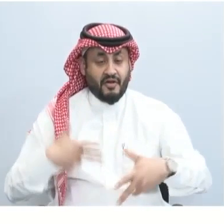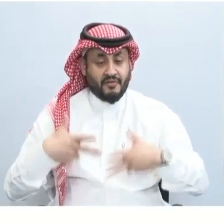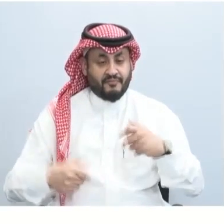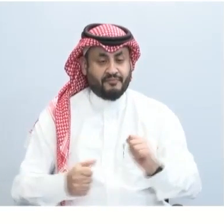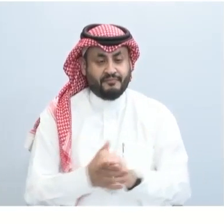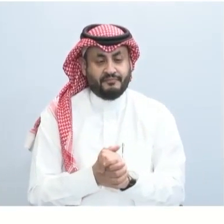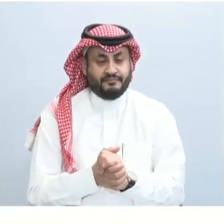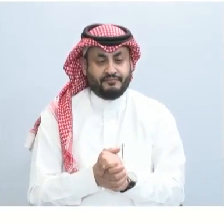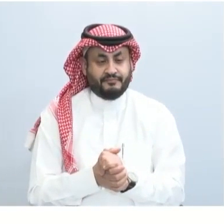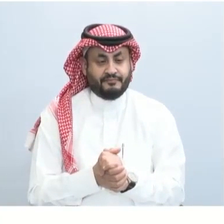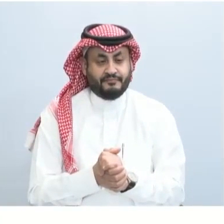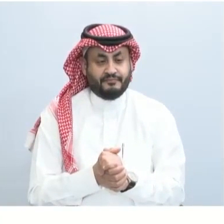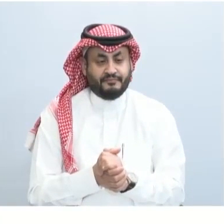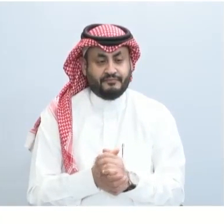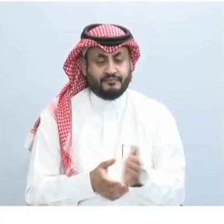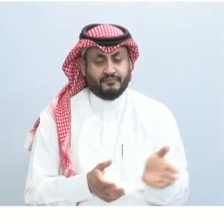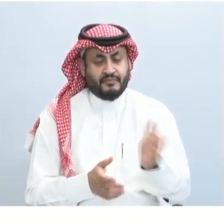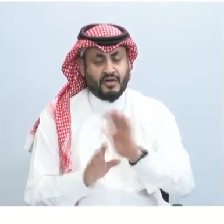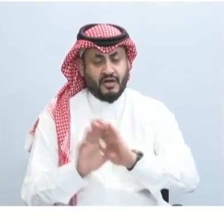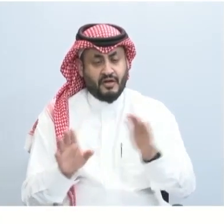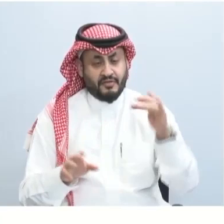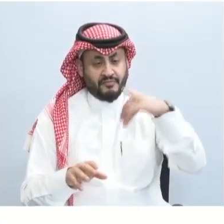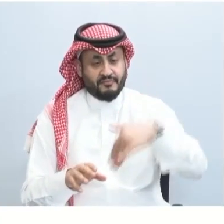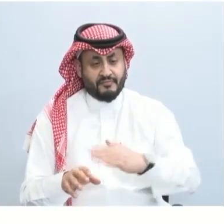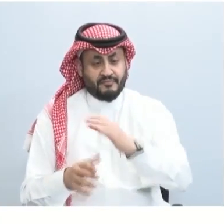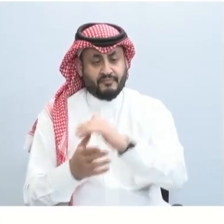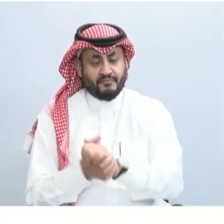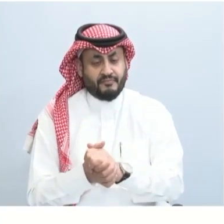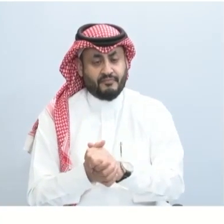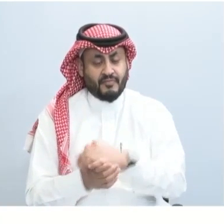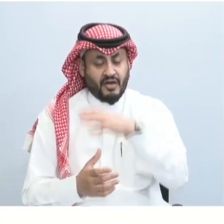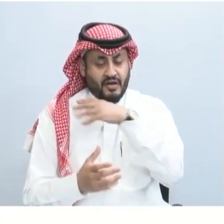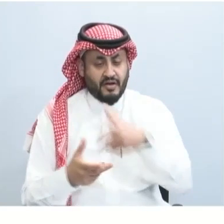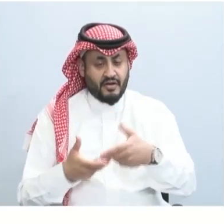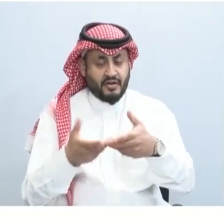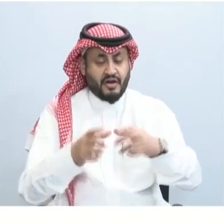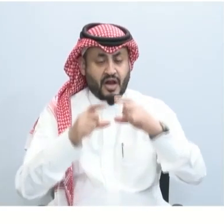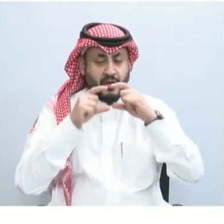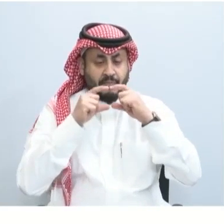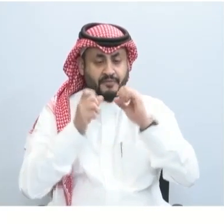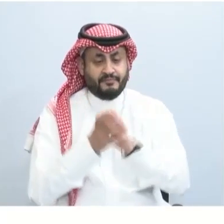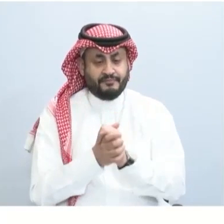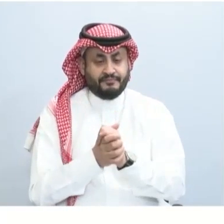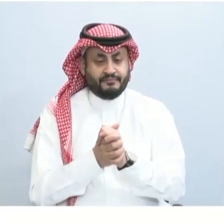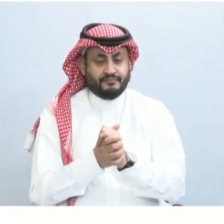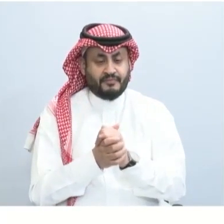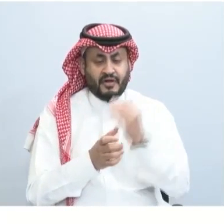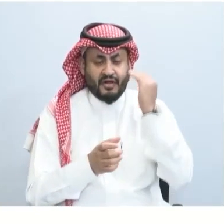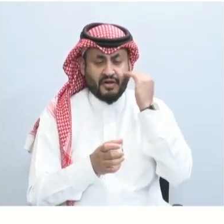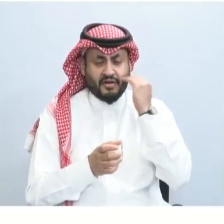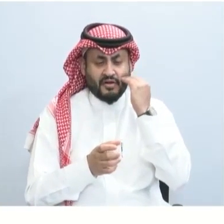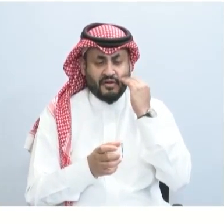fun. After the ride, Dad got me a burger. My